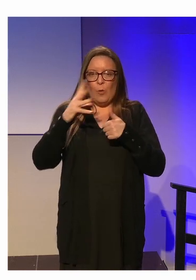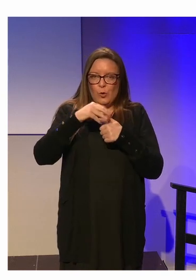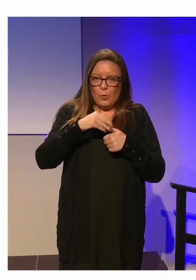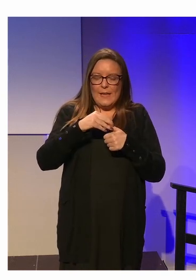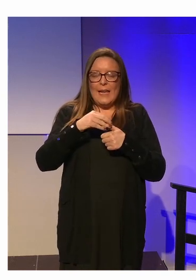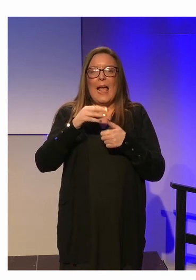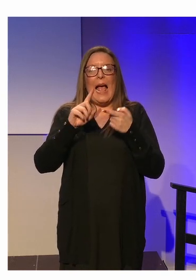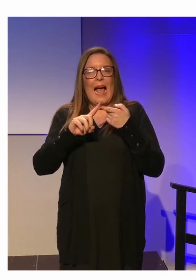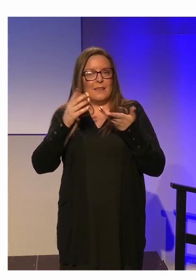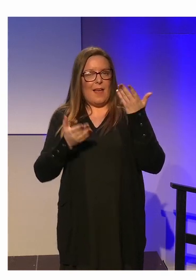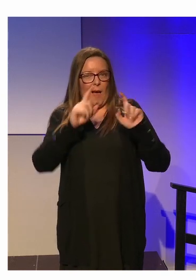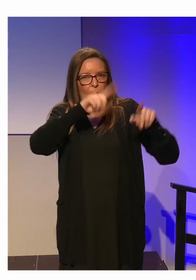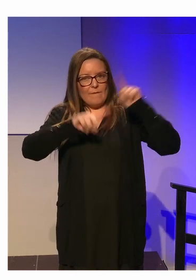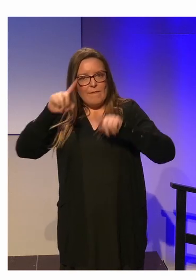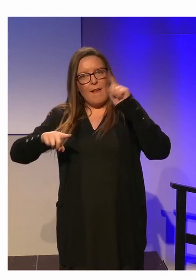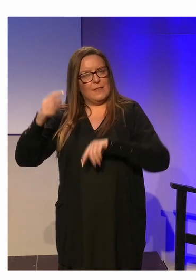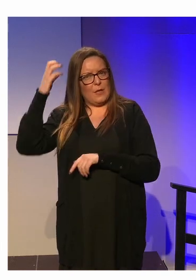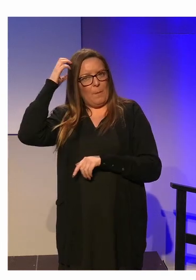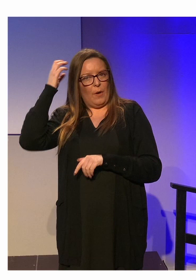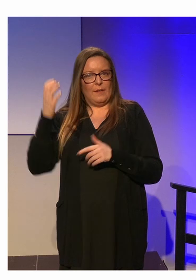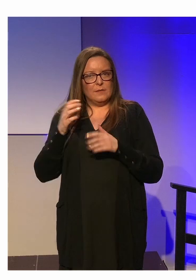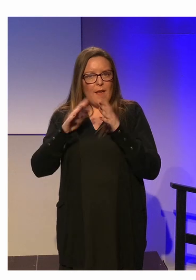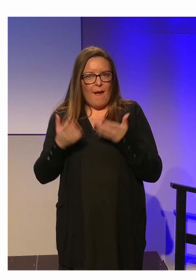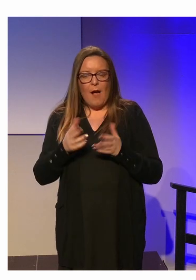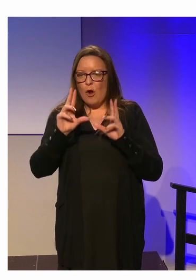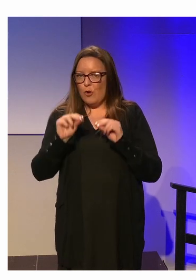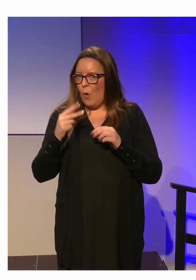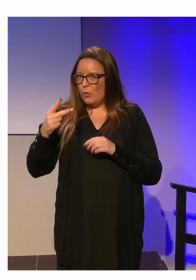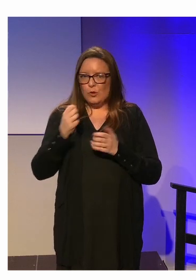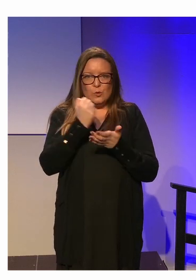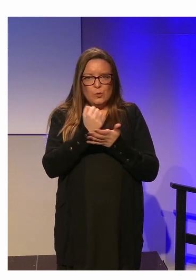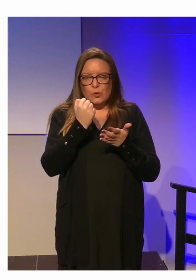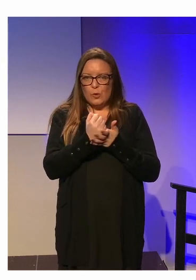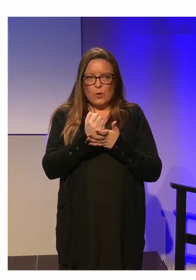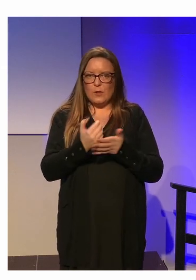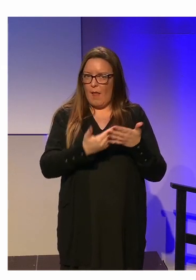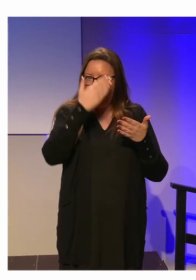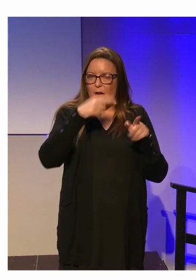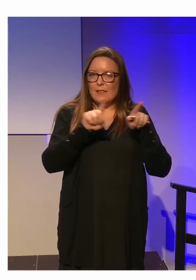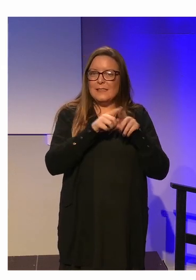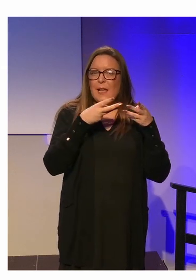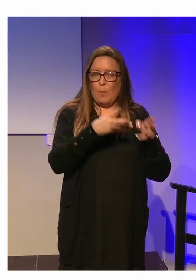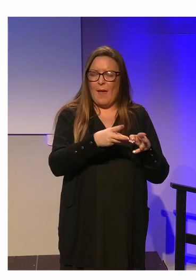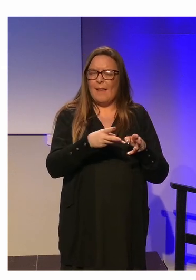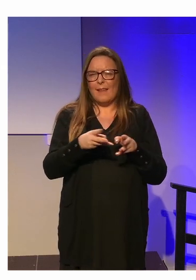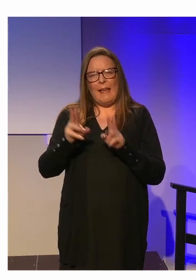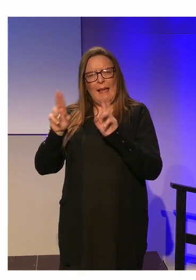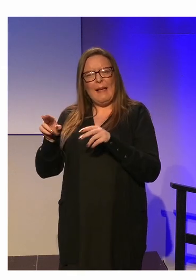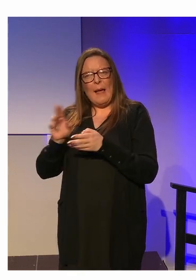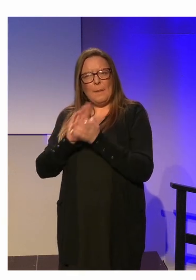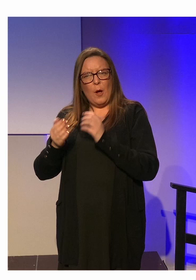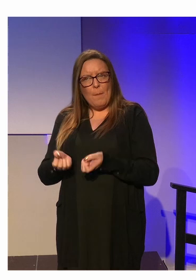2 students are learning in the same way. And that can be unbelievably overwhelming, I think, as an educator. Will I